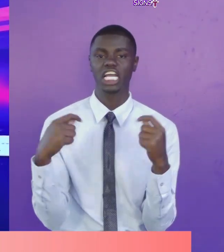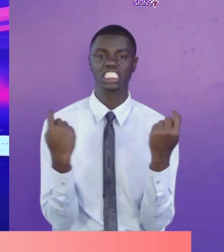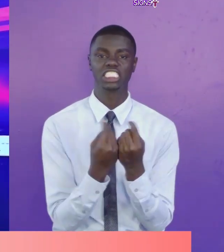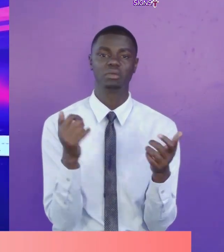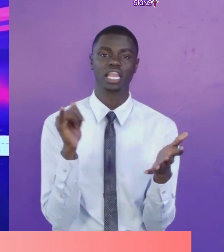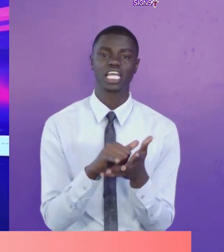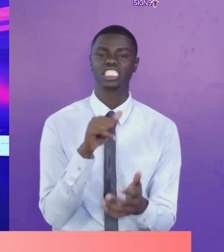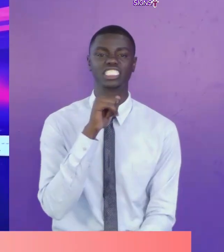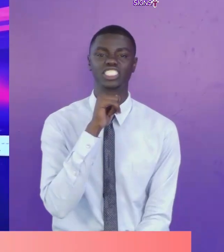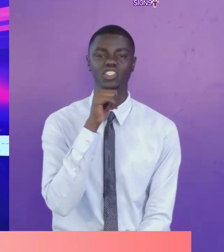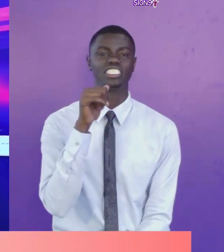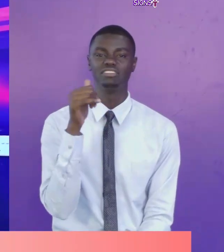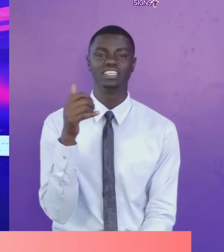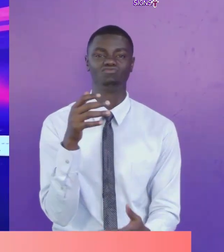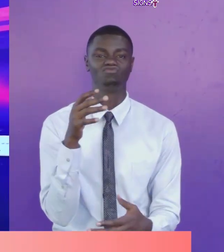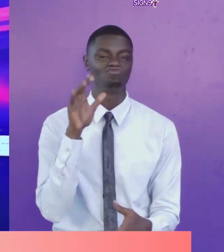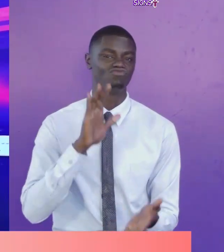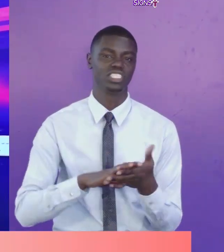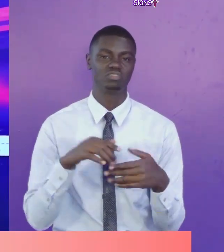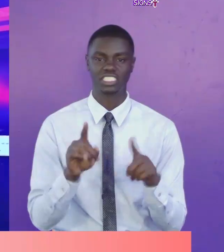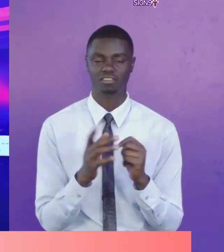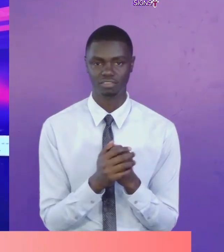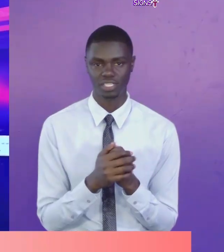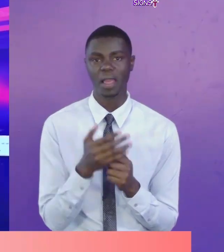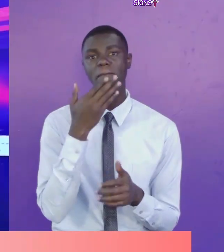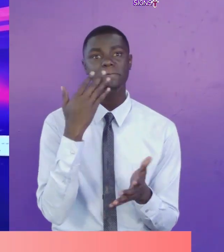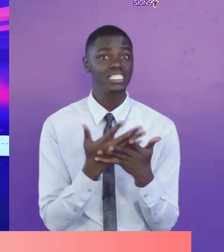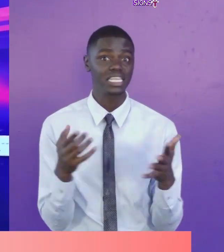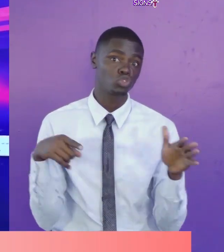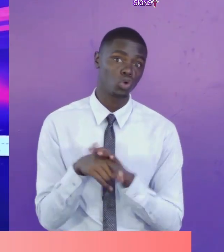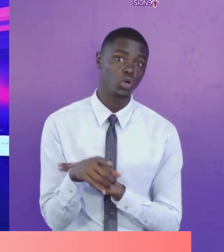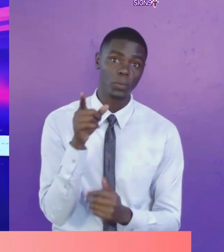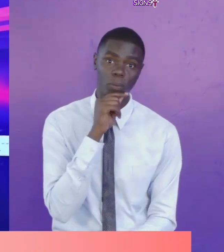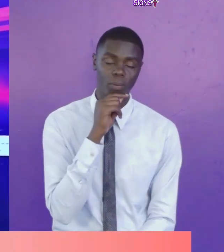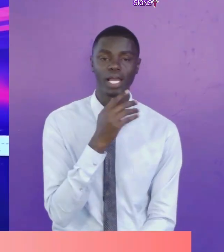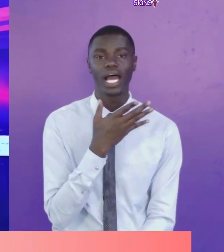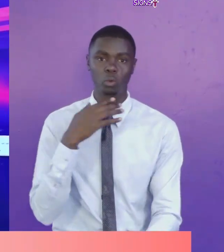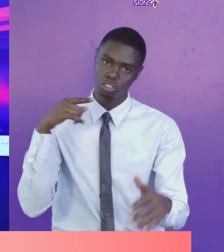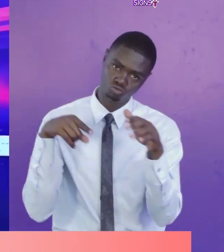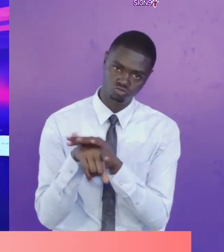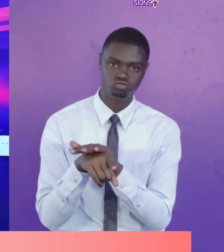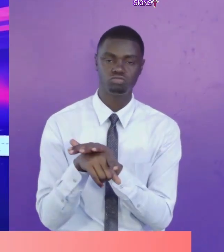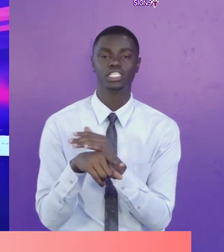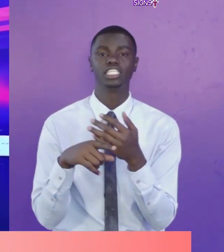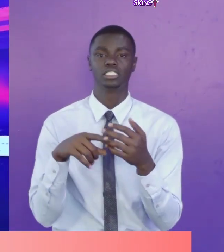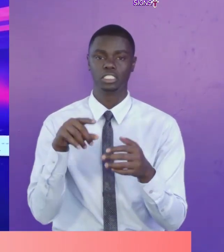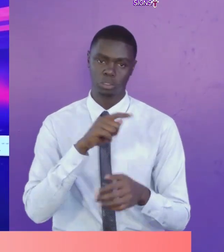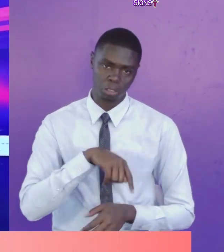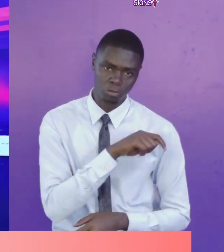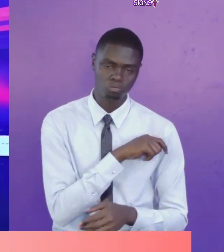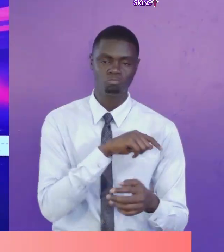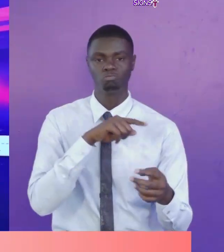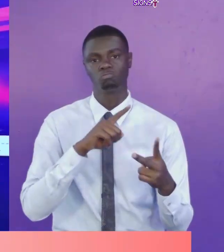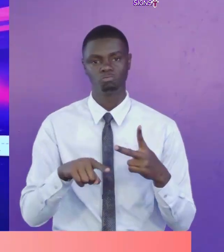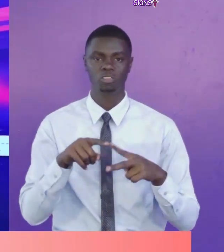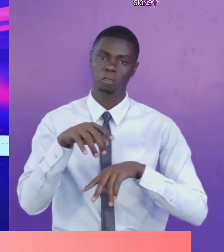not Ijitambui. We want him to beat the likes of Spain. He scored. I want him to beat Spain, England. If